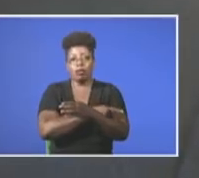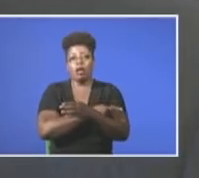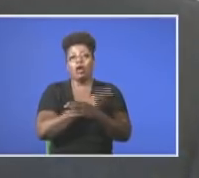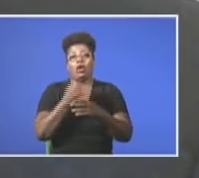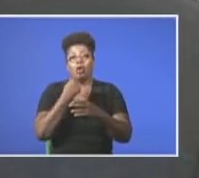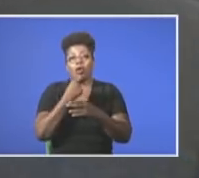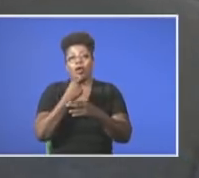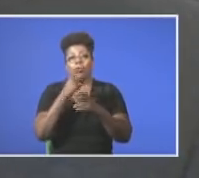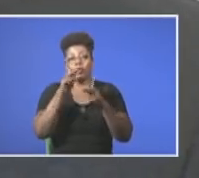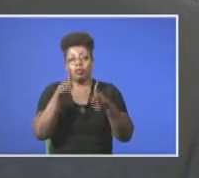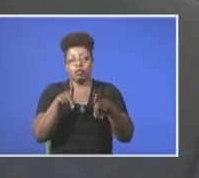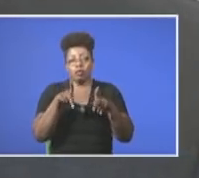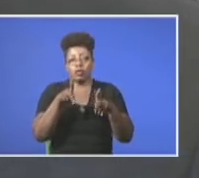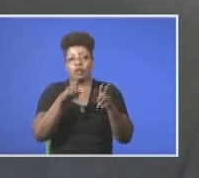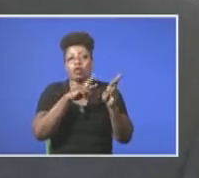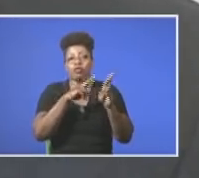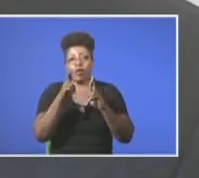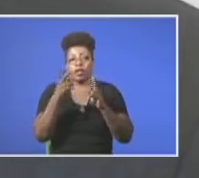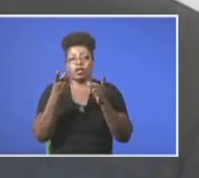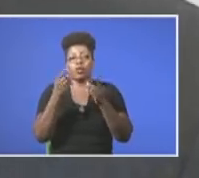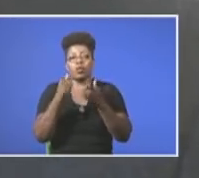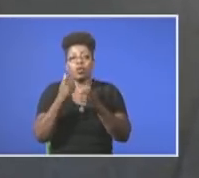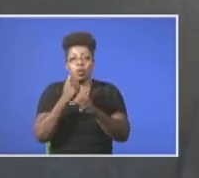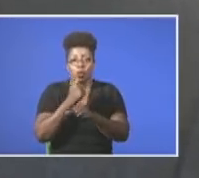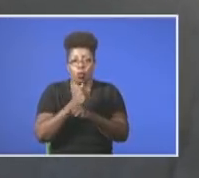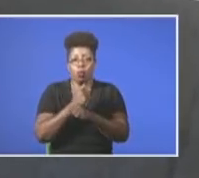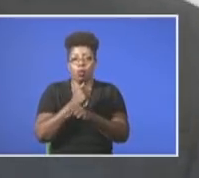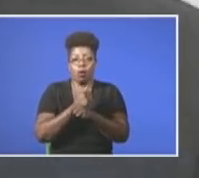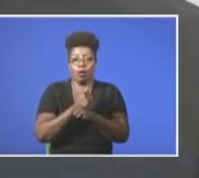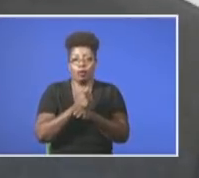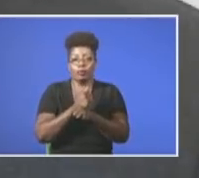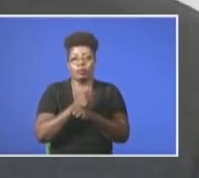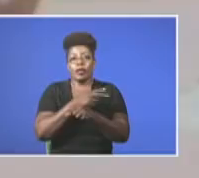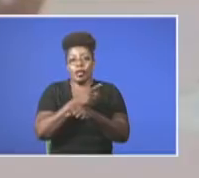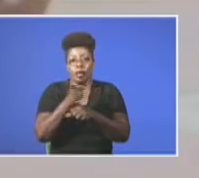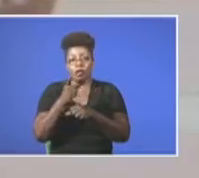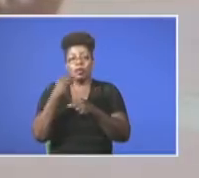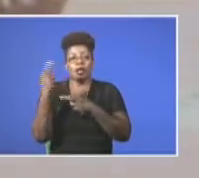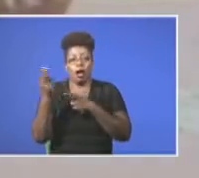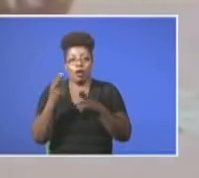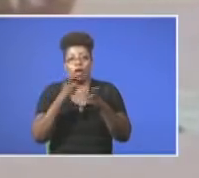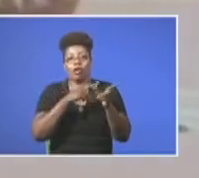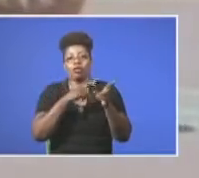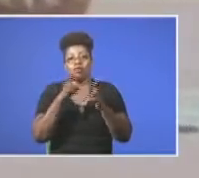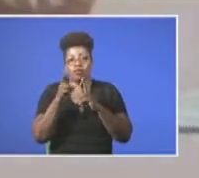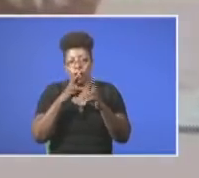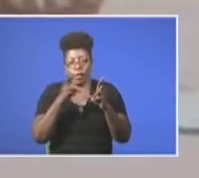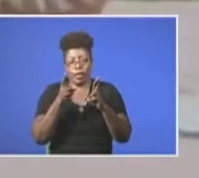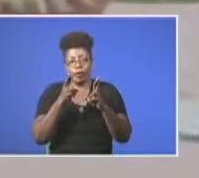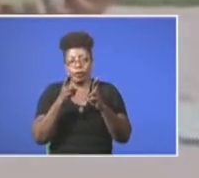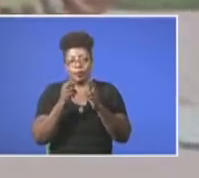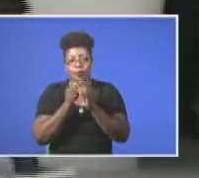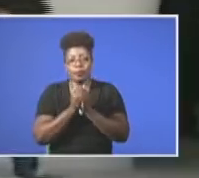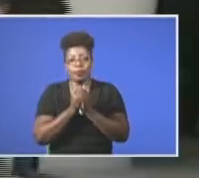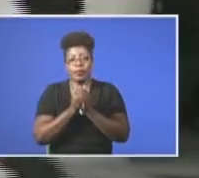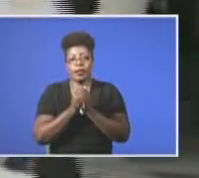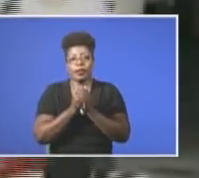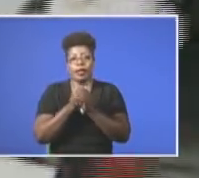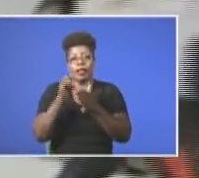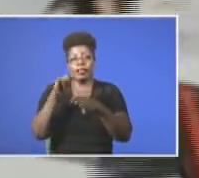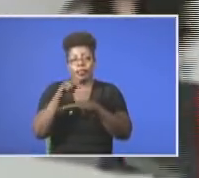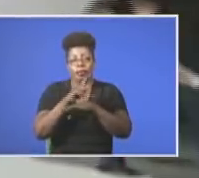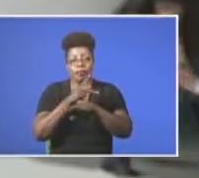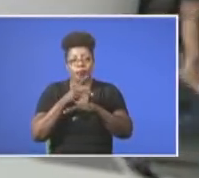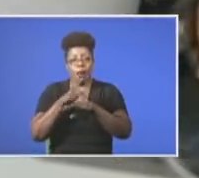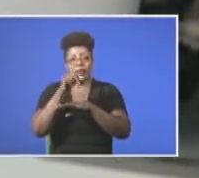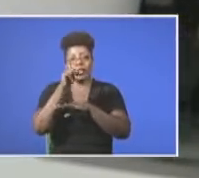island's economy is going to be bouncing and bustling, trying to prepare that project. While the property needs renovation from the damage